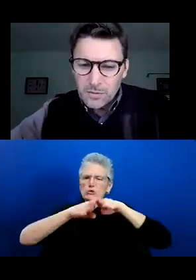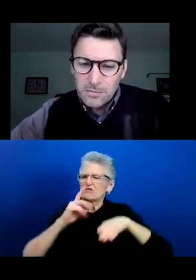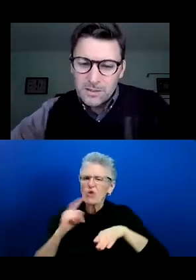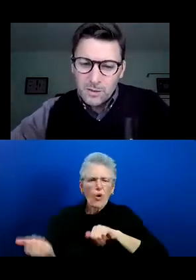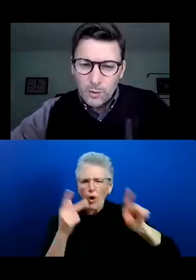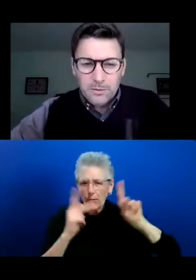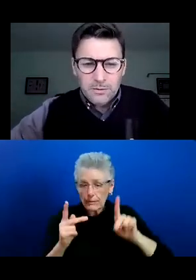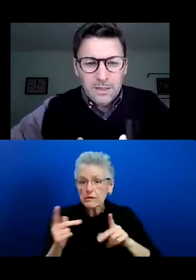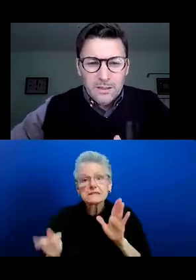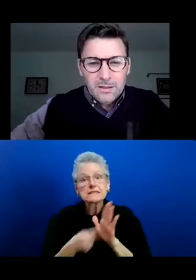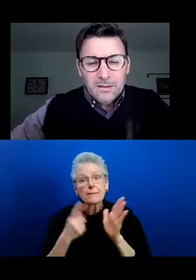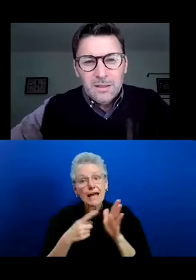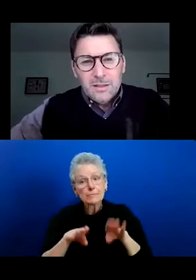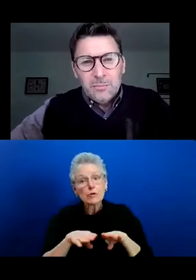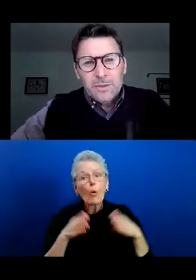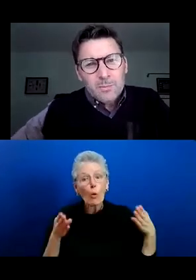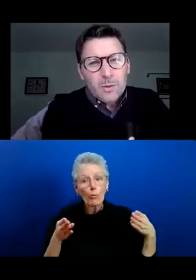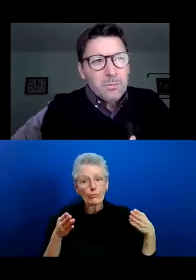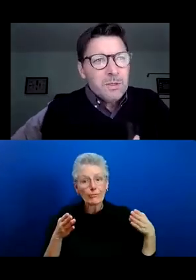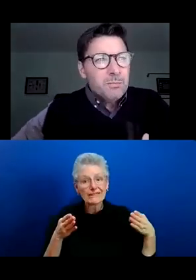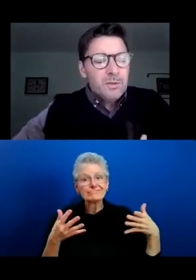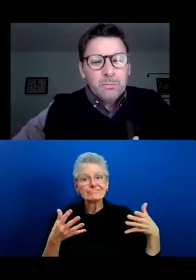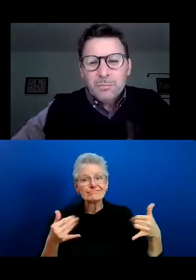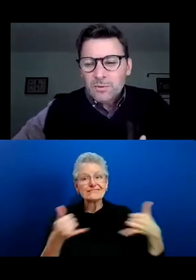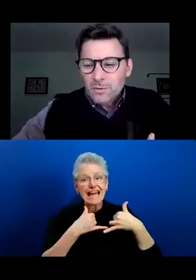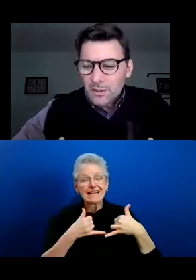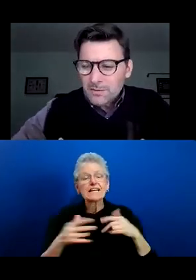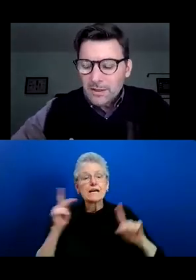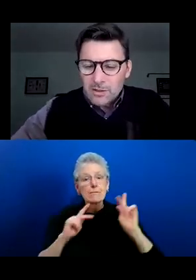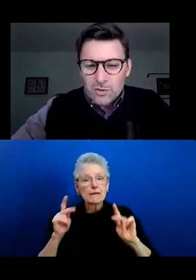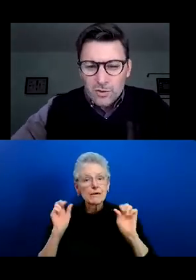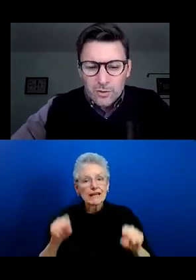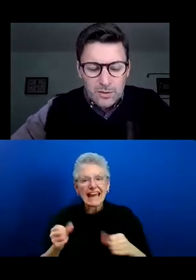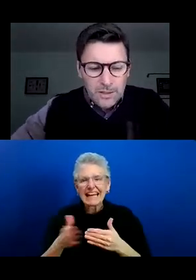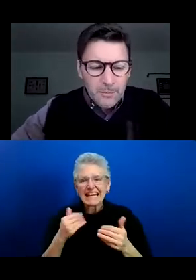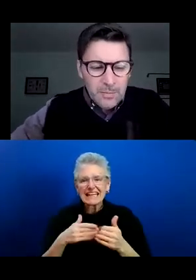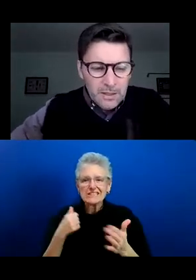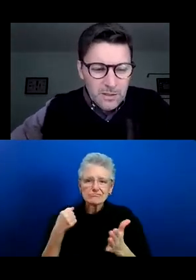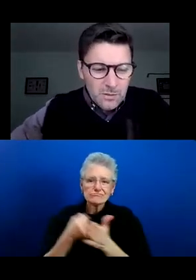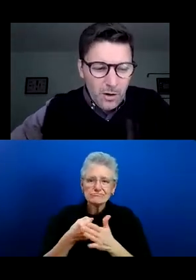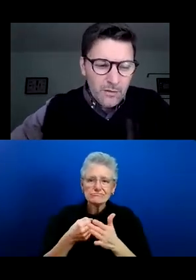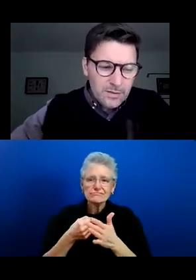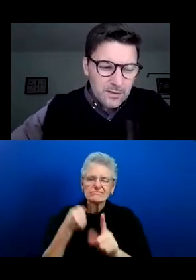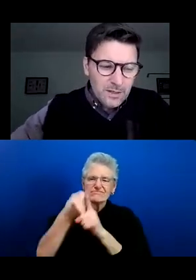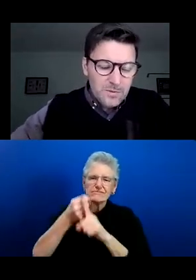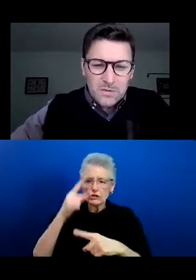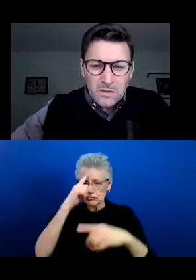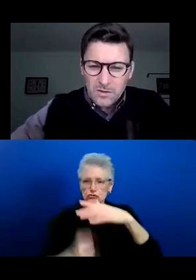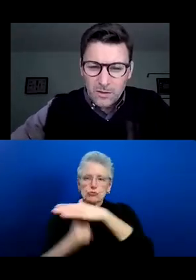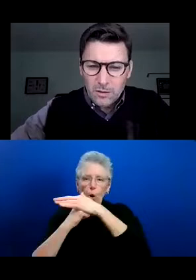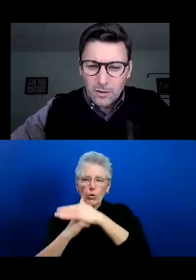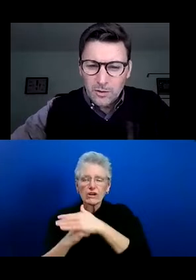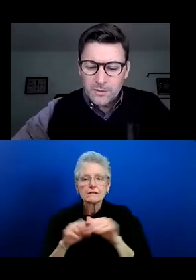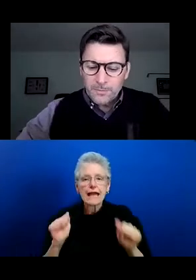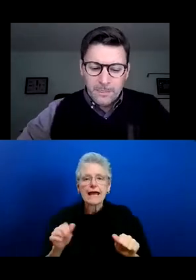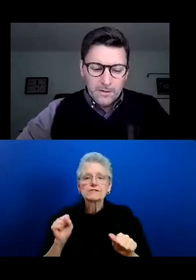cases, it remains open and it can predispose people to things like stroke. And so oftentimes these things